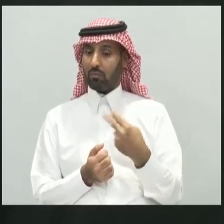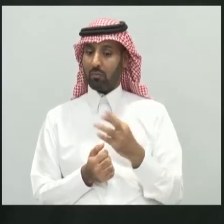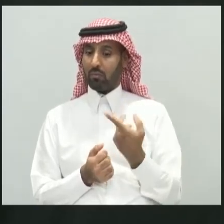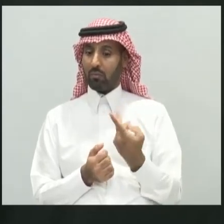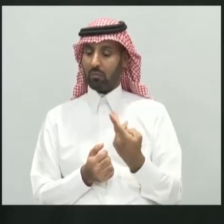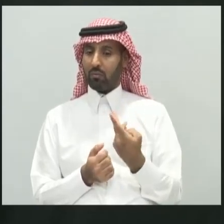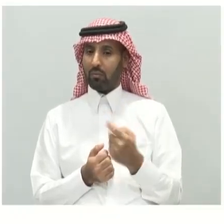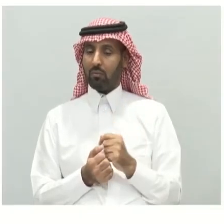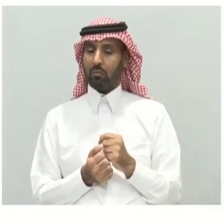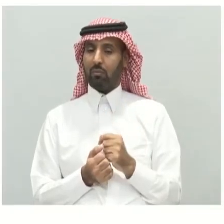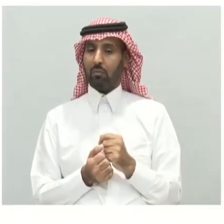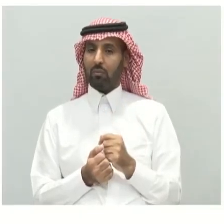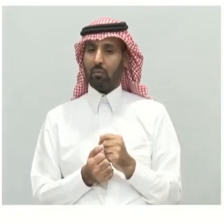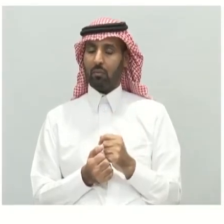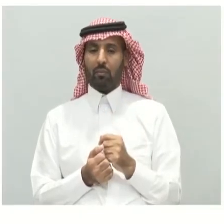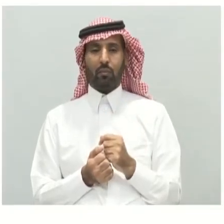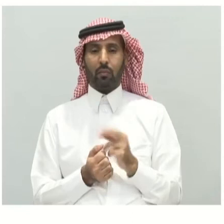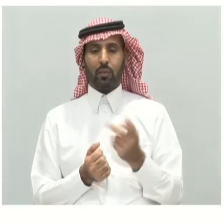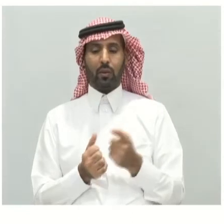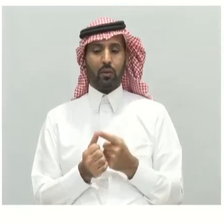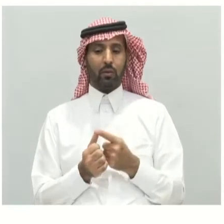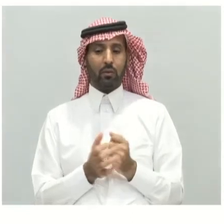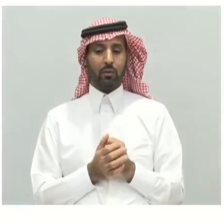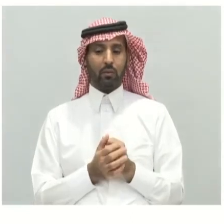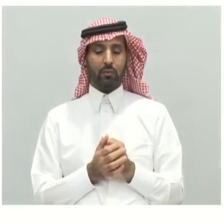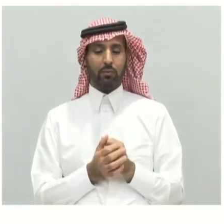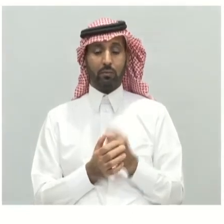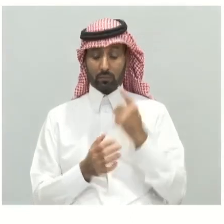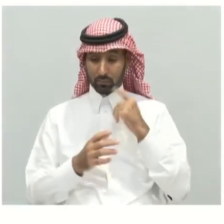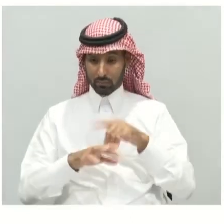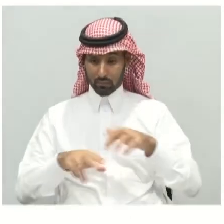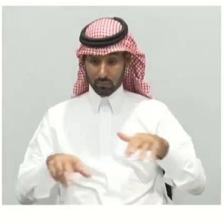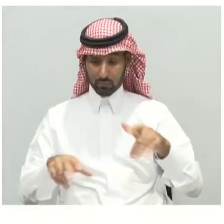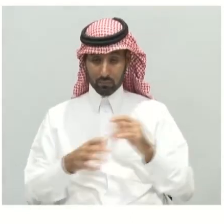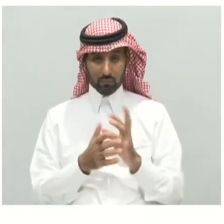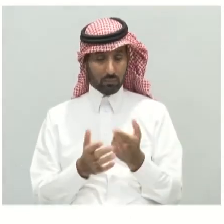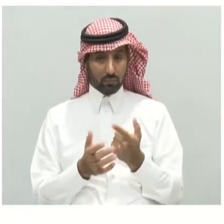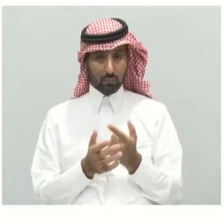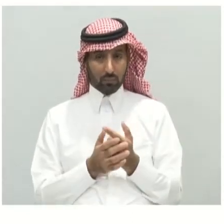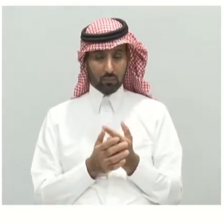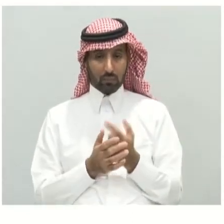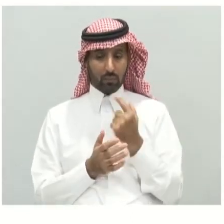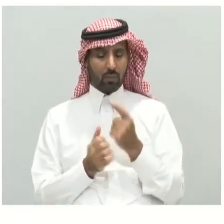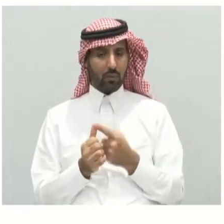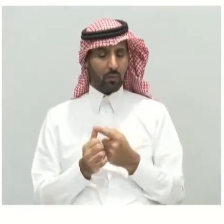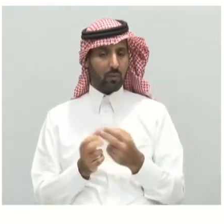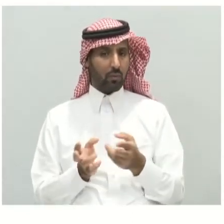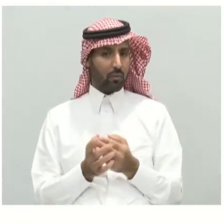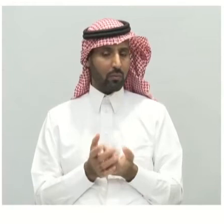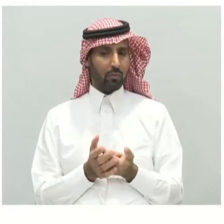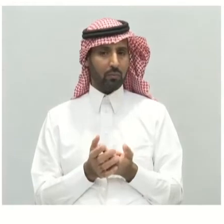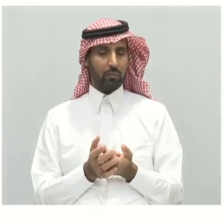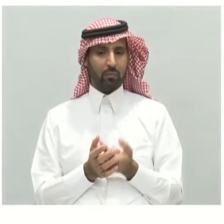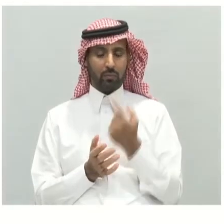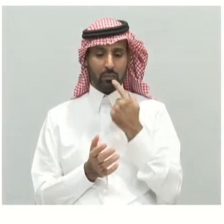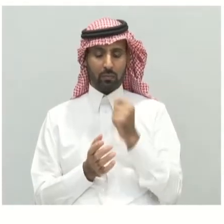did you start walking? First use of computer at the age of what? You use the computer first time, which age? Pause